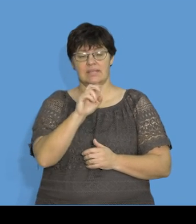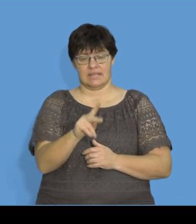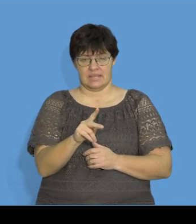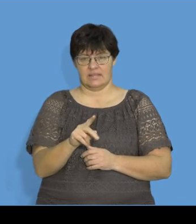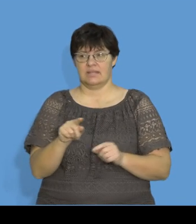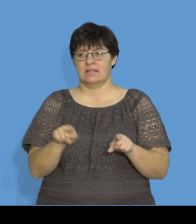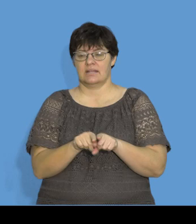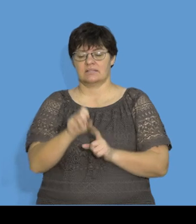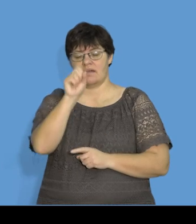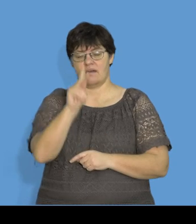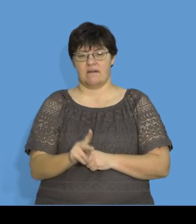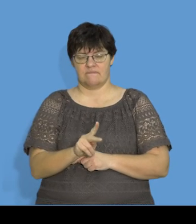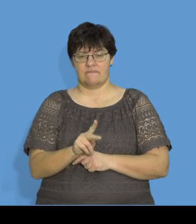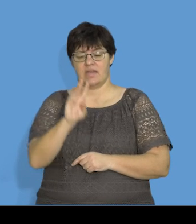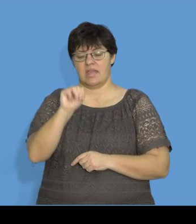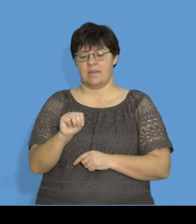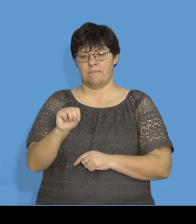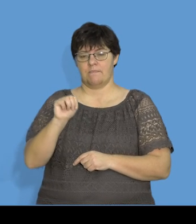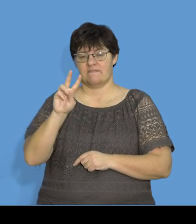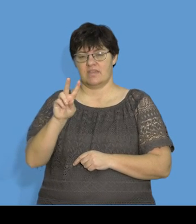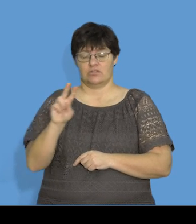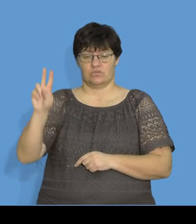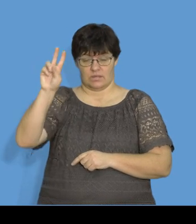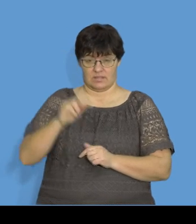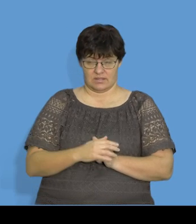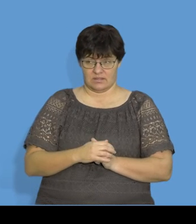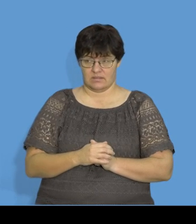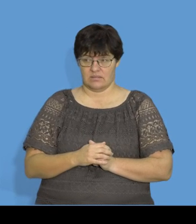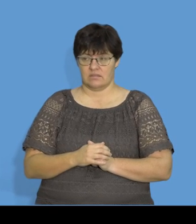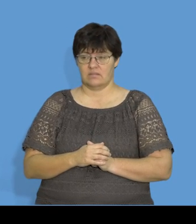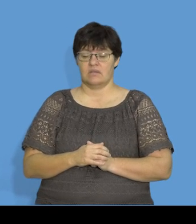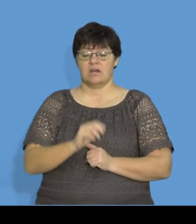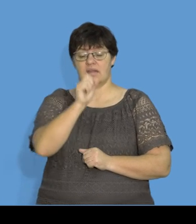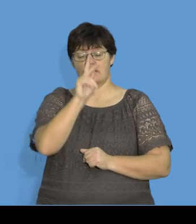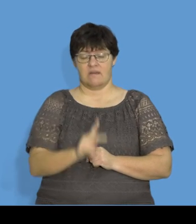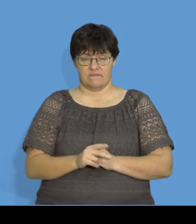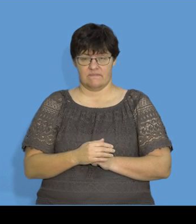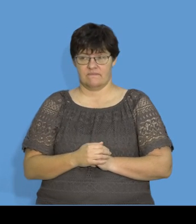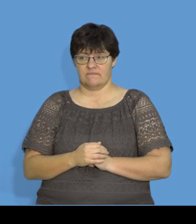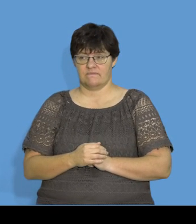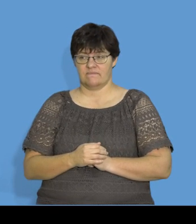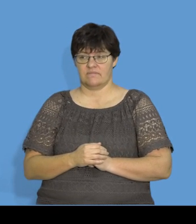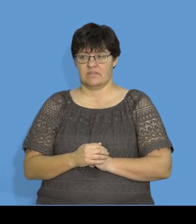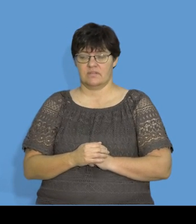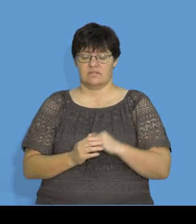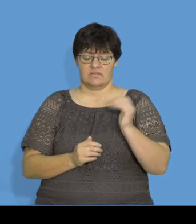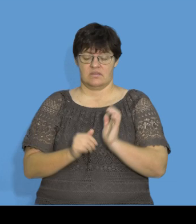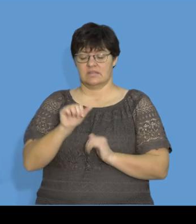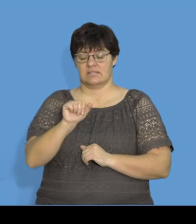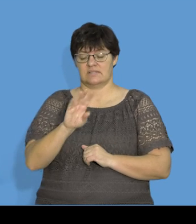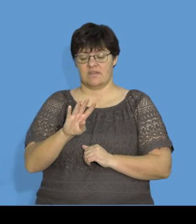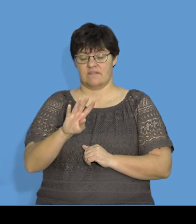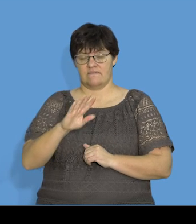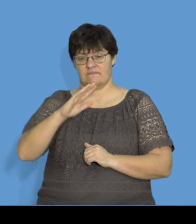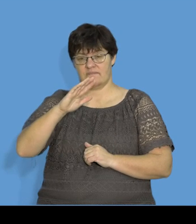EK is a half mv squared, so it's a half times